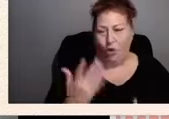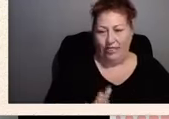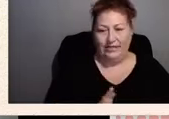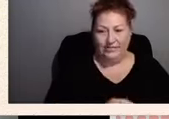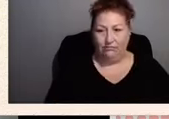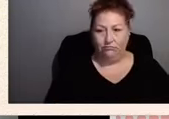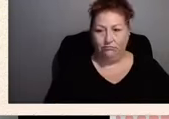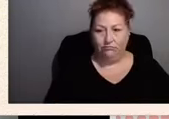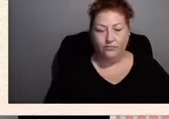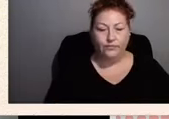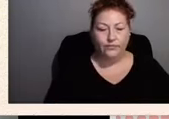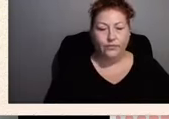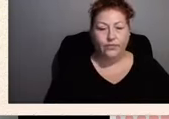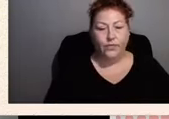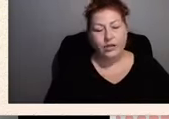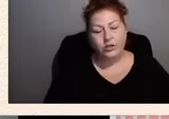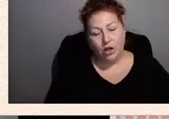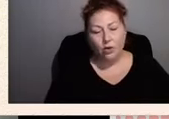So,